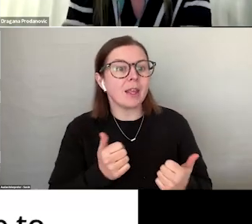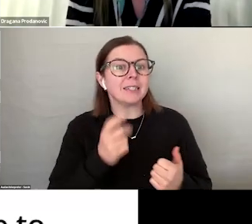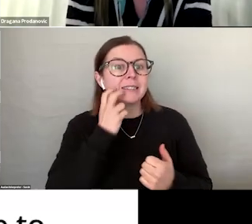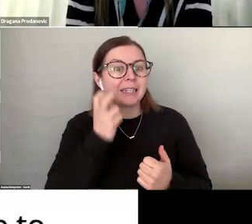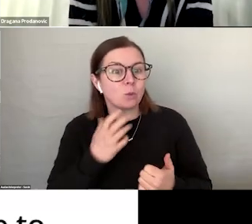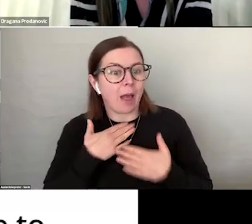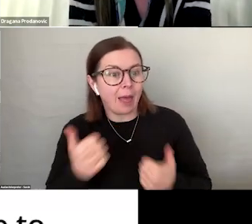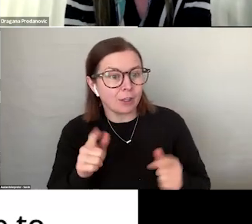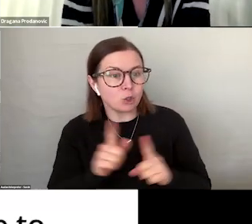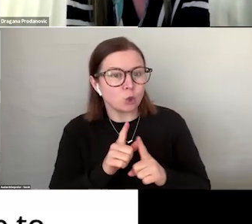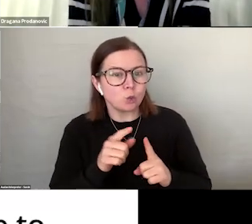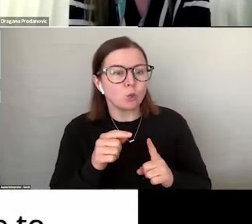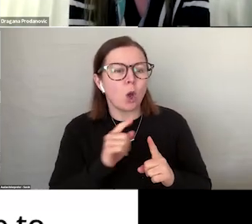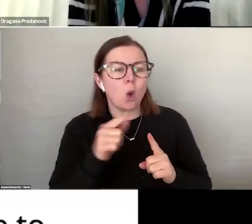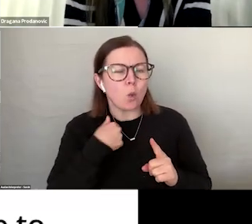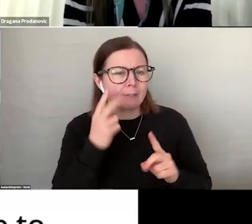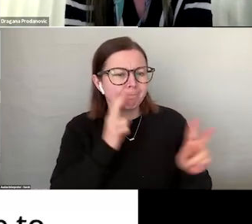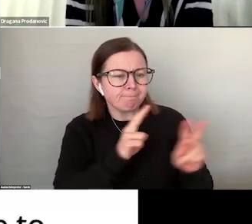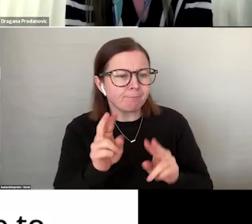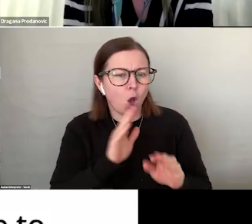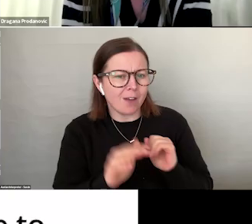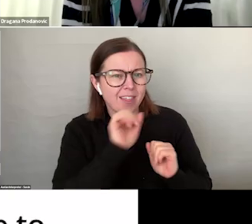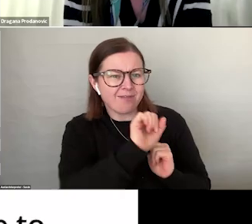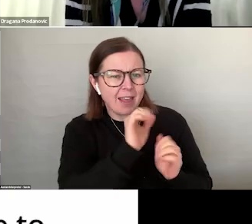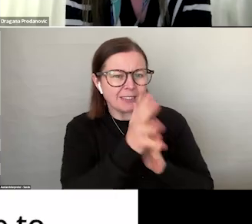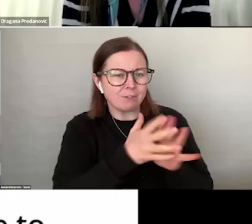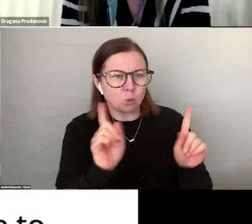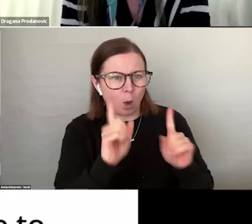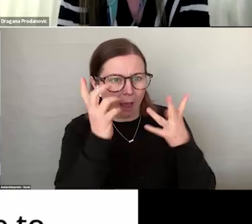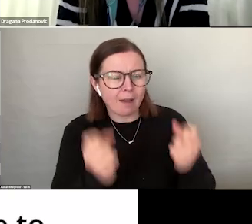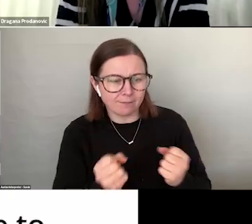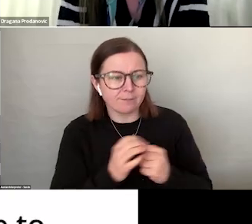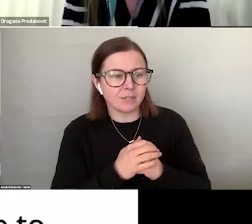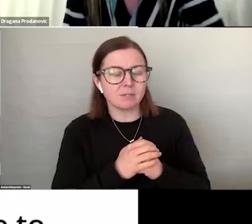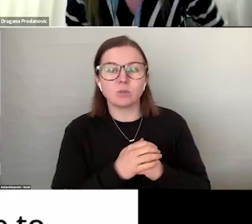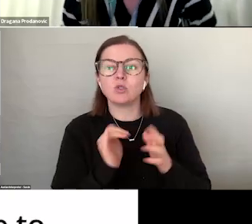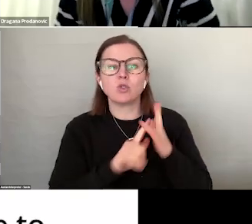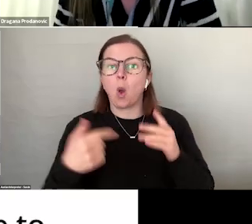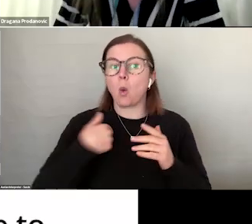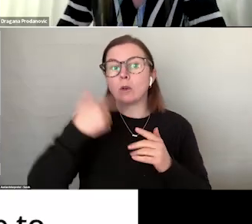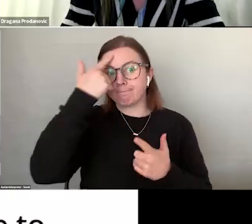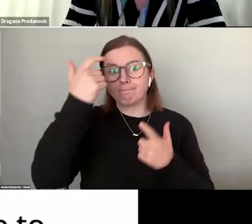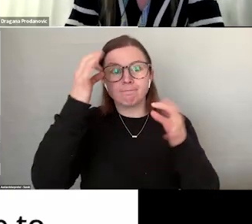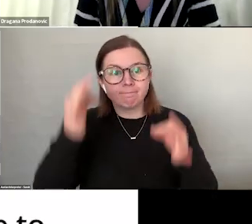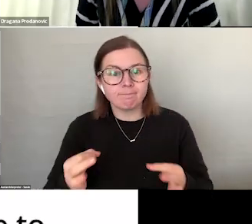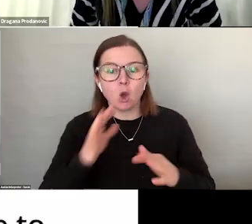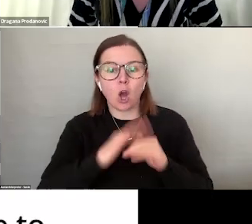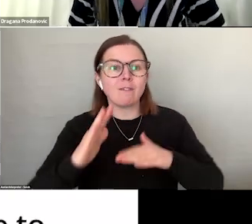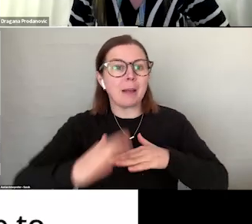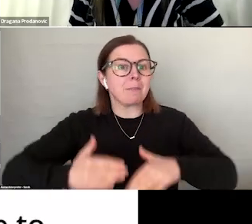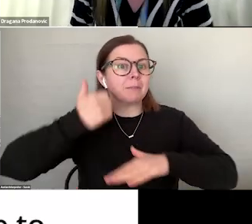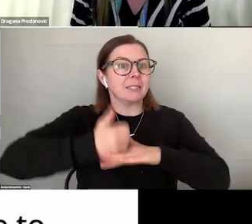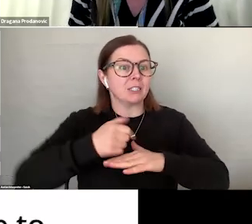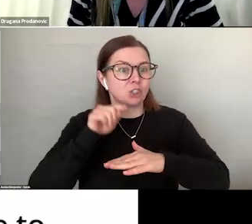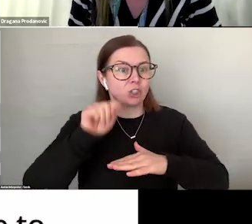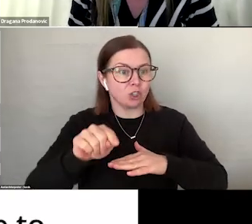to come up with a definition. So for the purpose of this work, a model of care is implementation,